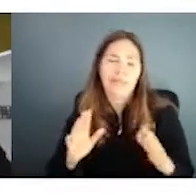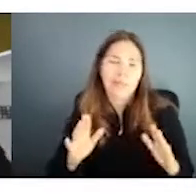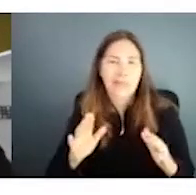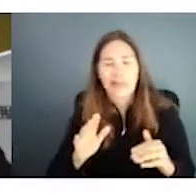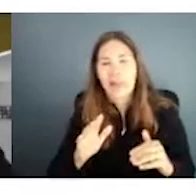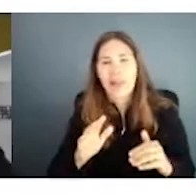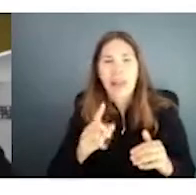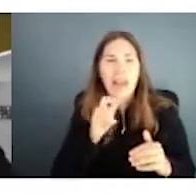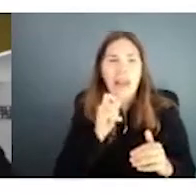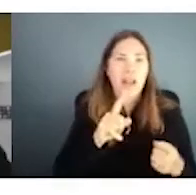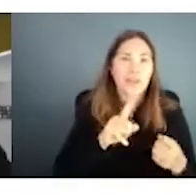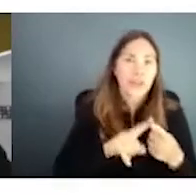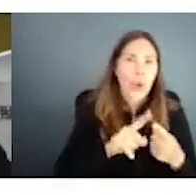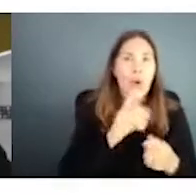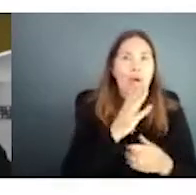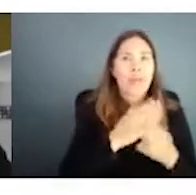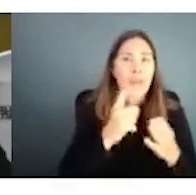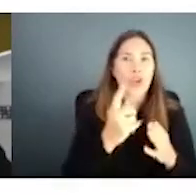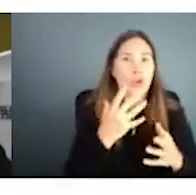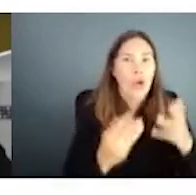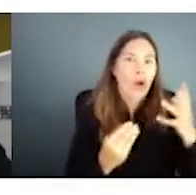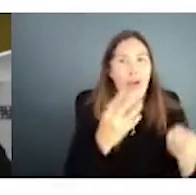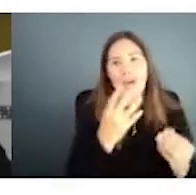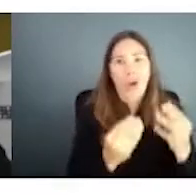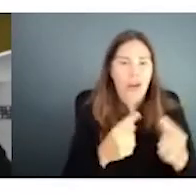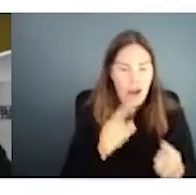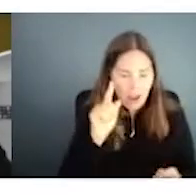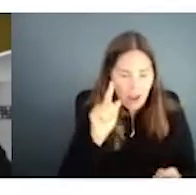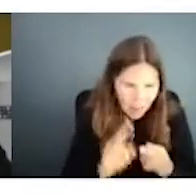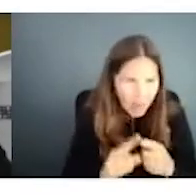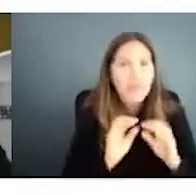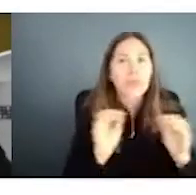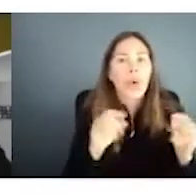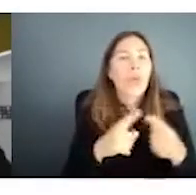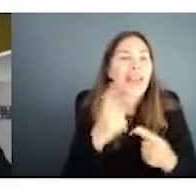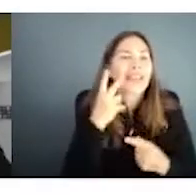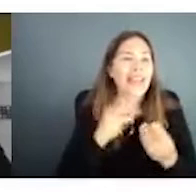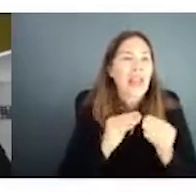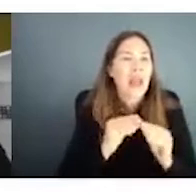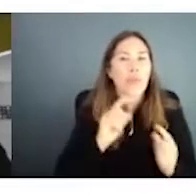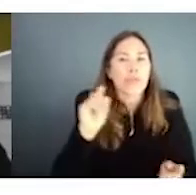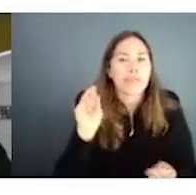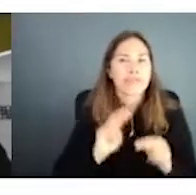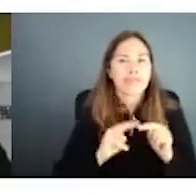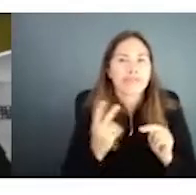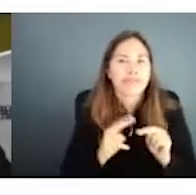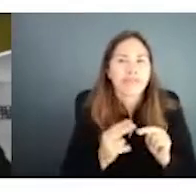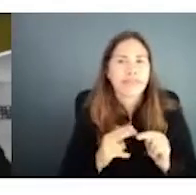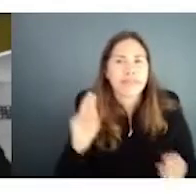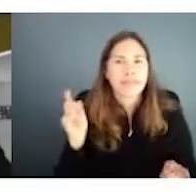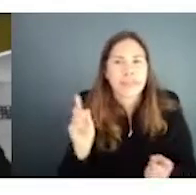of you is gone, because some of you might already be gone, which is fine. But as I see the number dwindle down, and then I'll end the